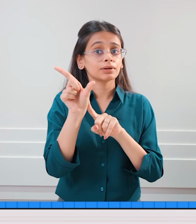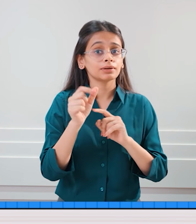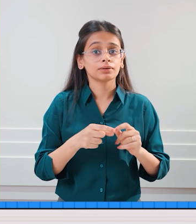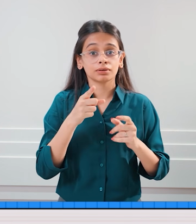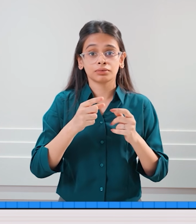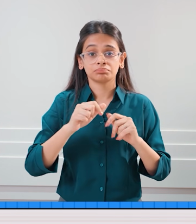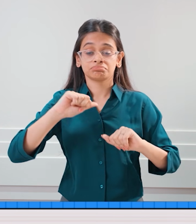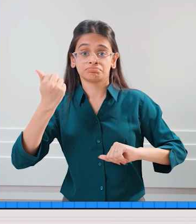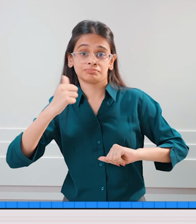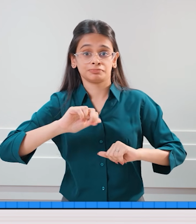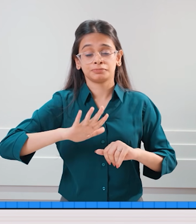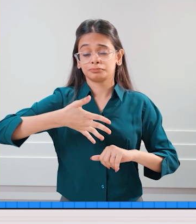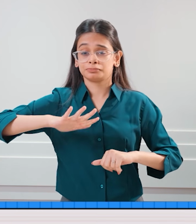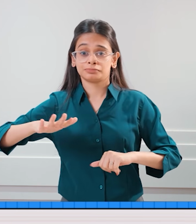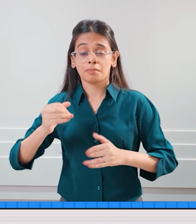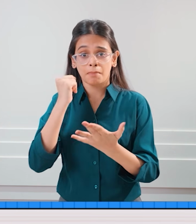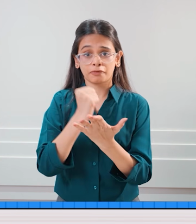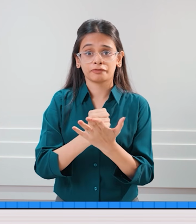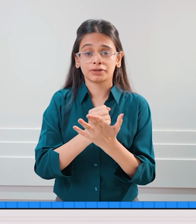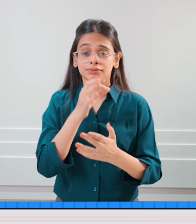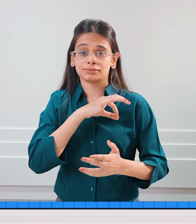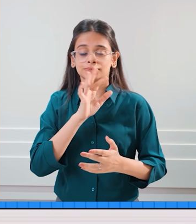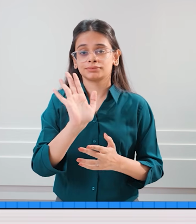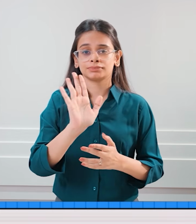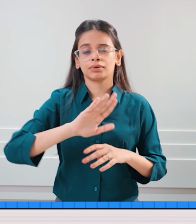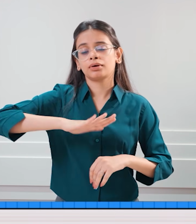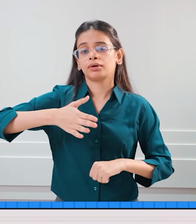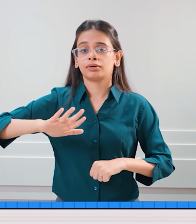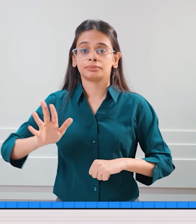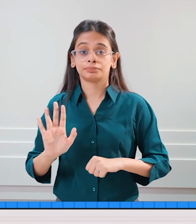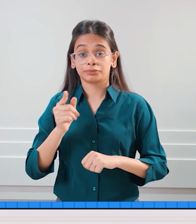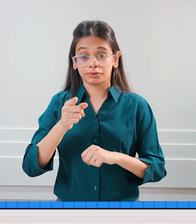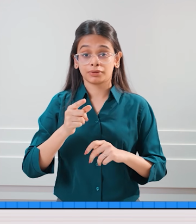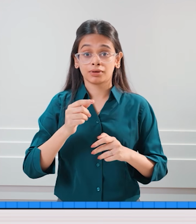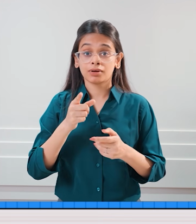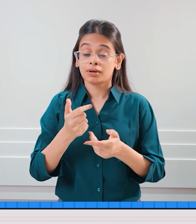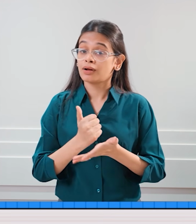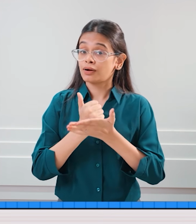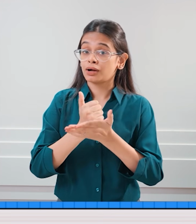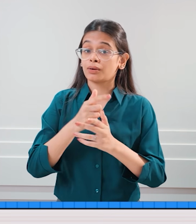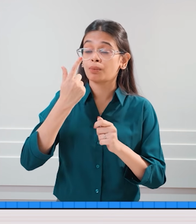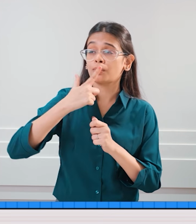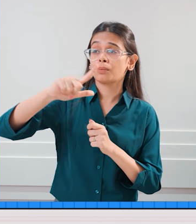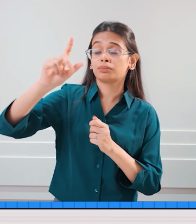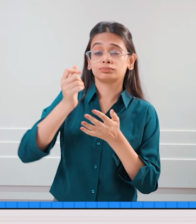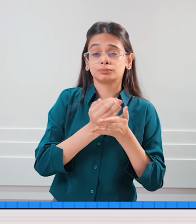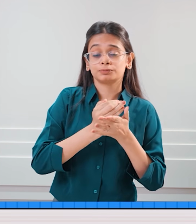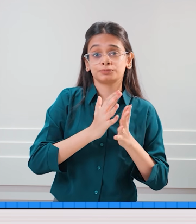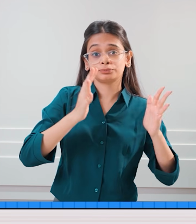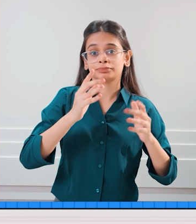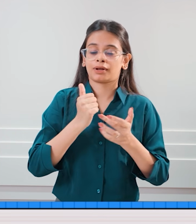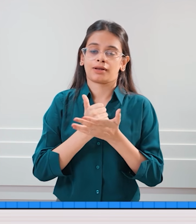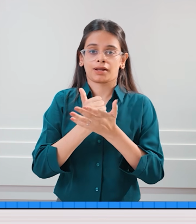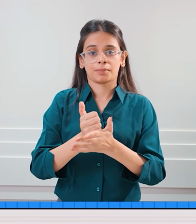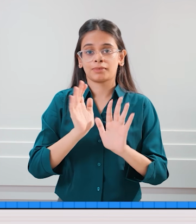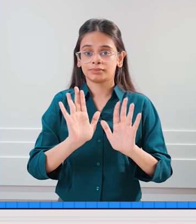they're volatile. But that said, I will not hesitate to say that it's equities which help you create wealth in the long term. But does that